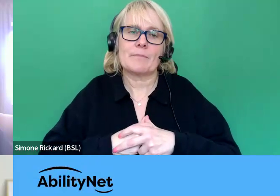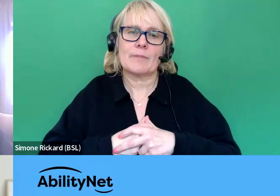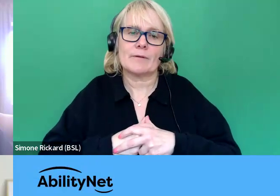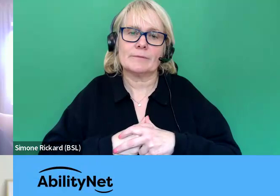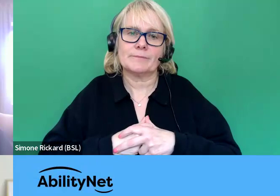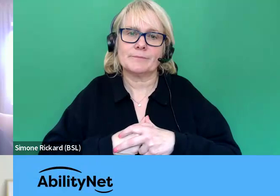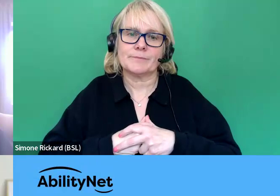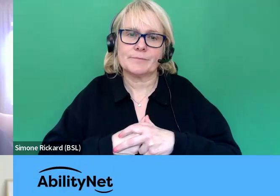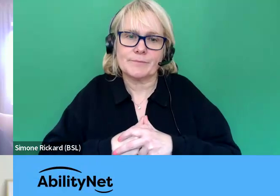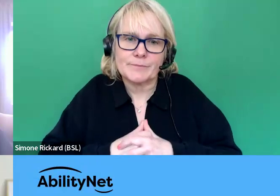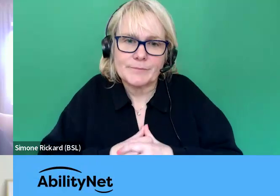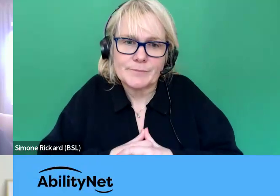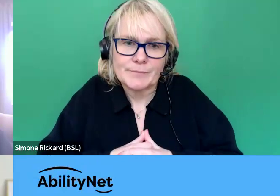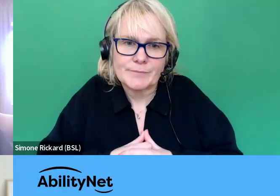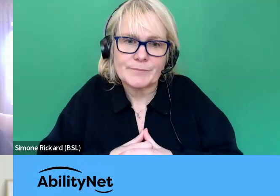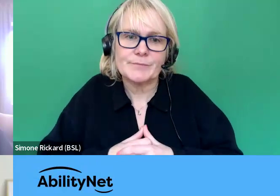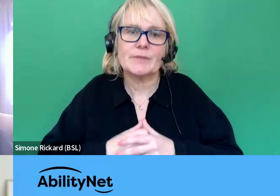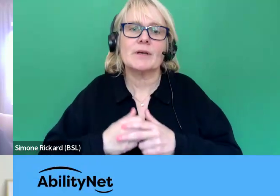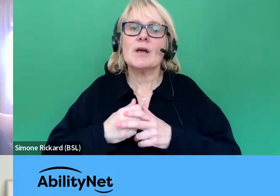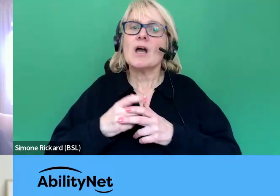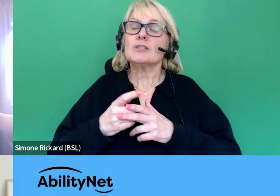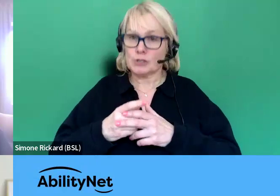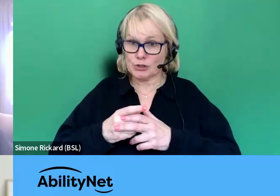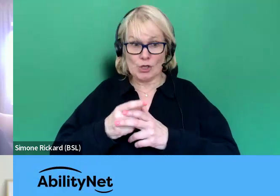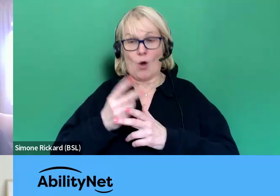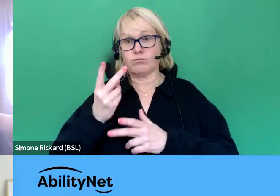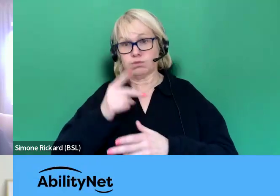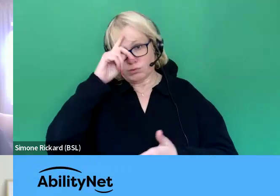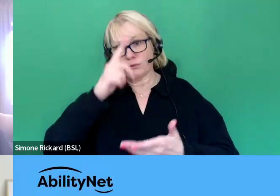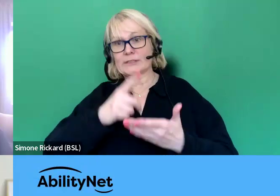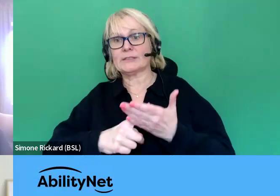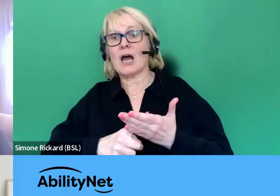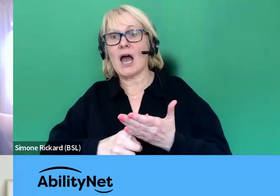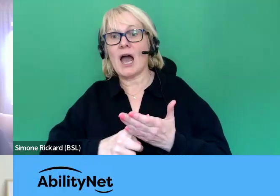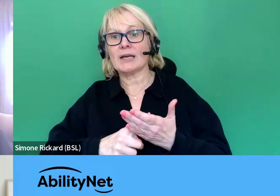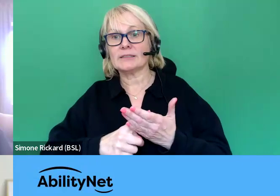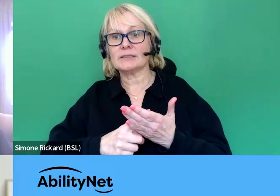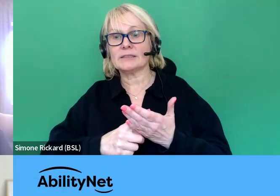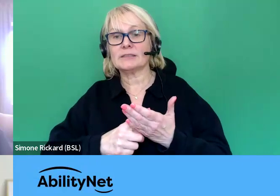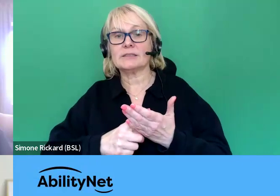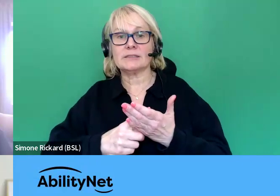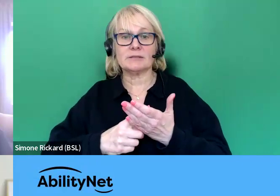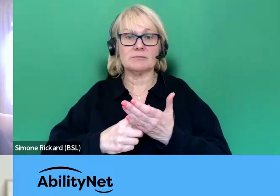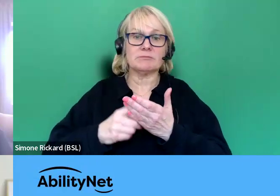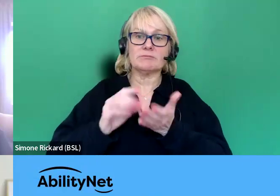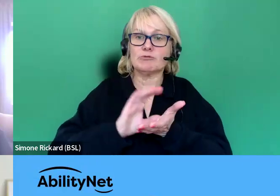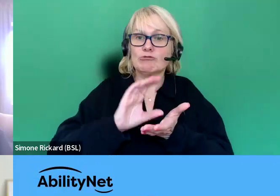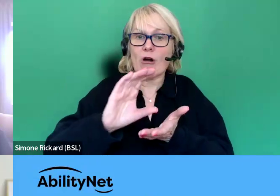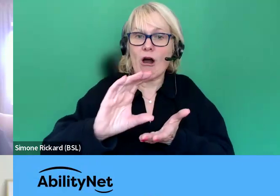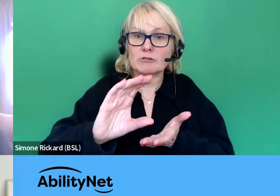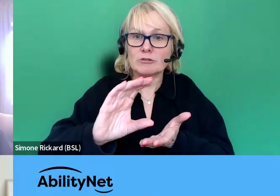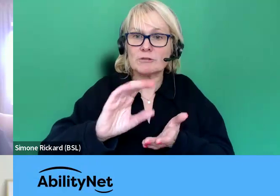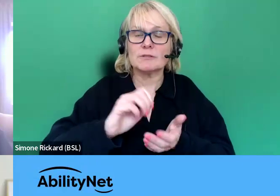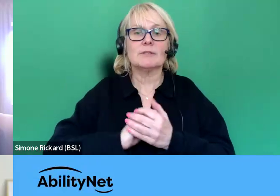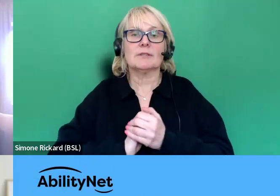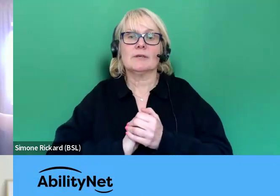And once the case manager has all the information that they need, they'll make the final decision about what you get in your grant. And after